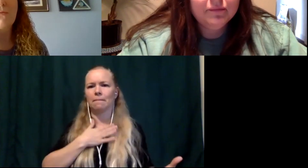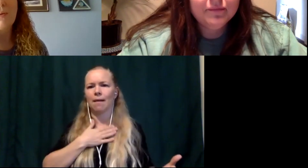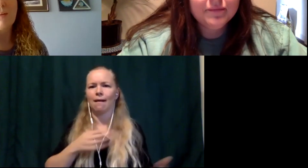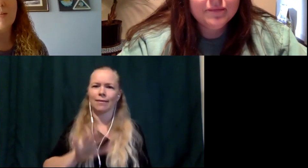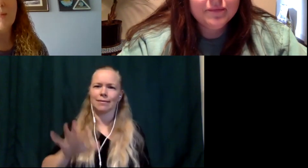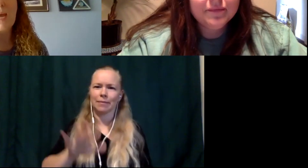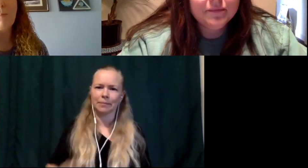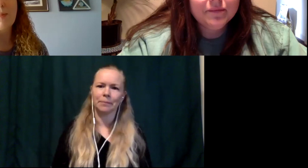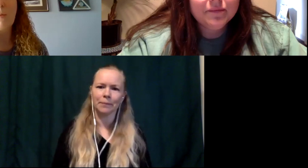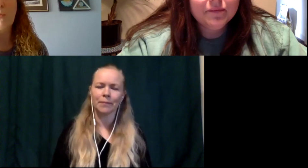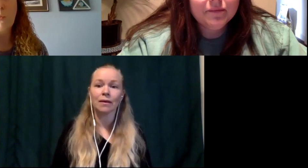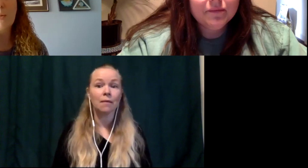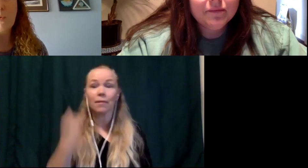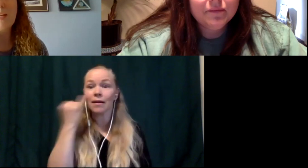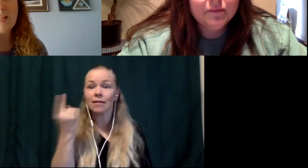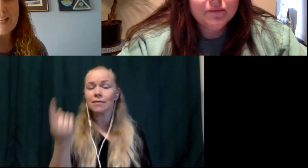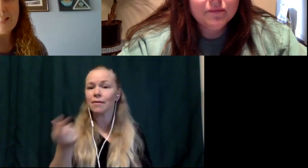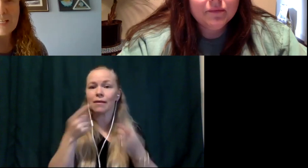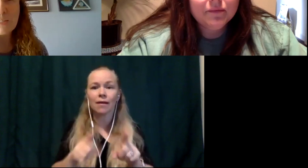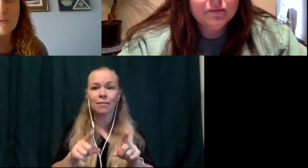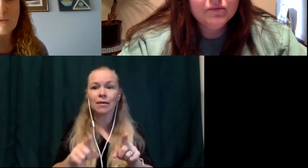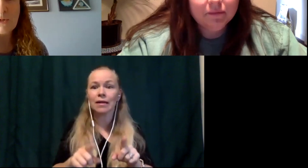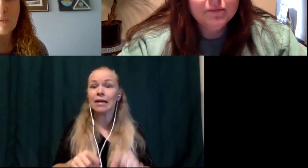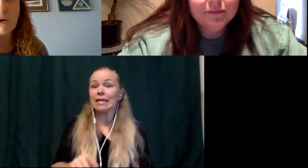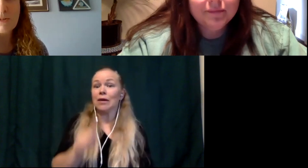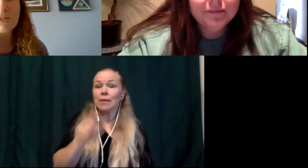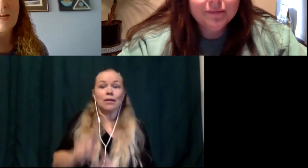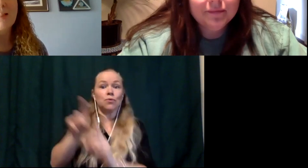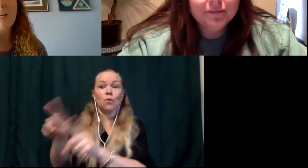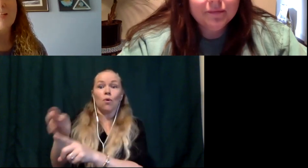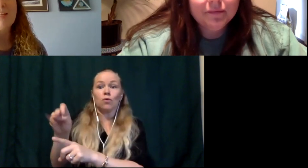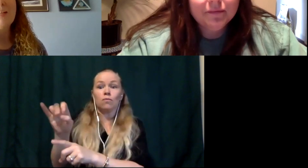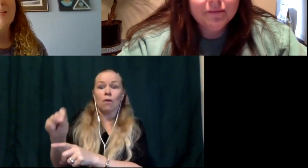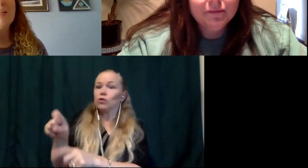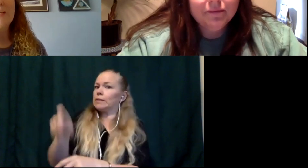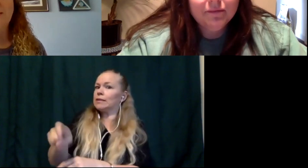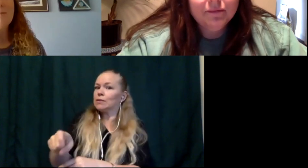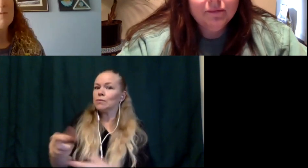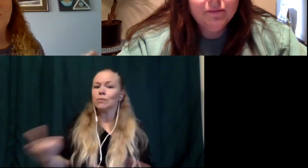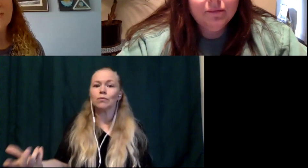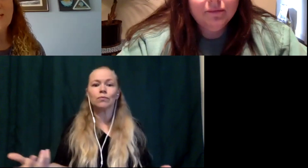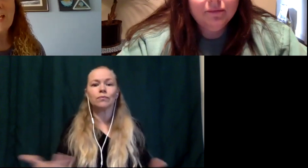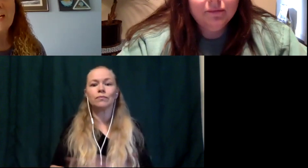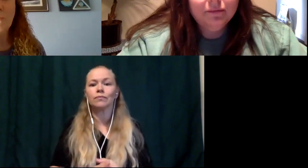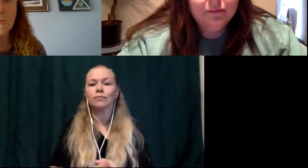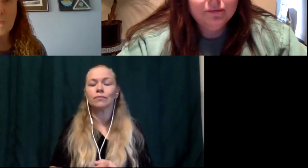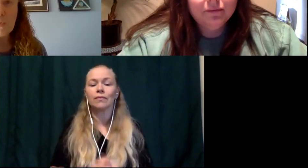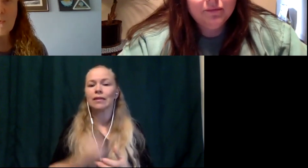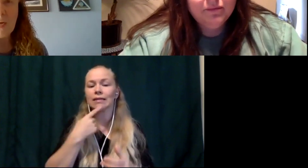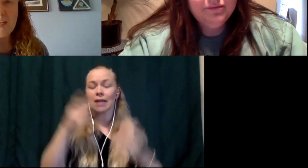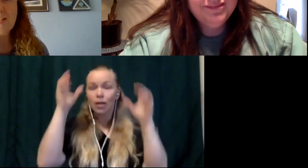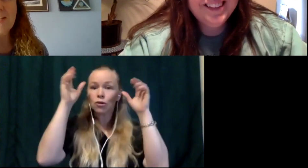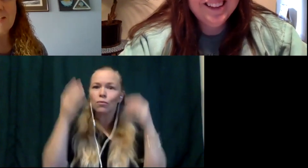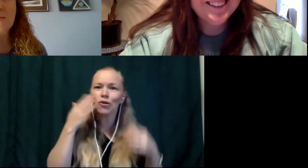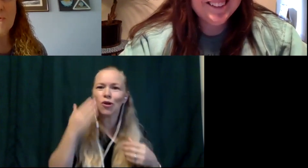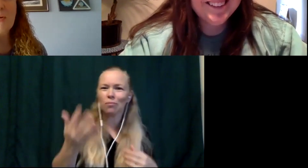know, if something happened that we really, really needed to get to Mars, like you know, President Kennedy really, really